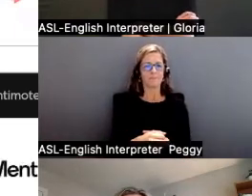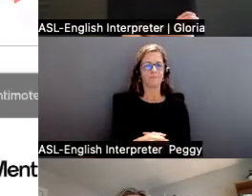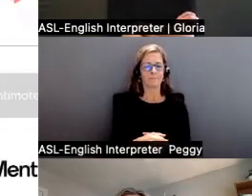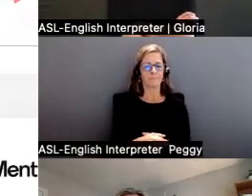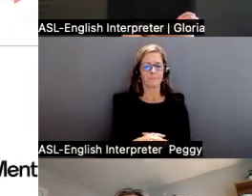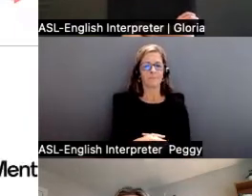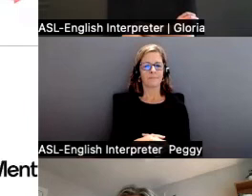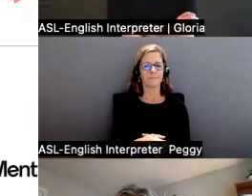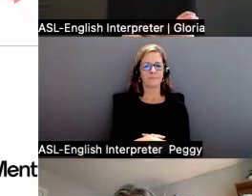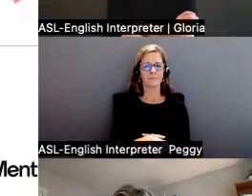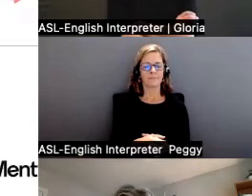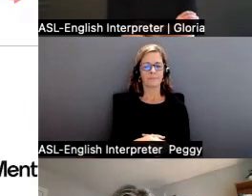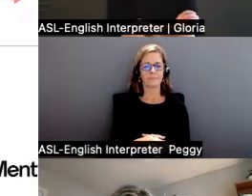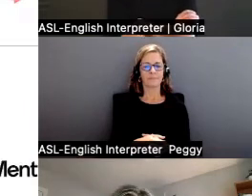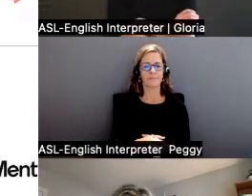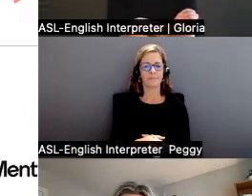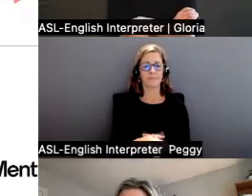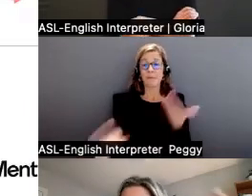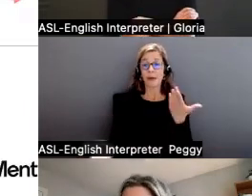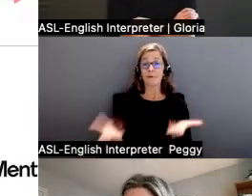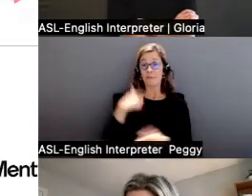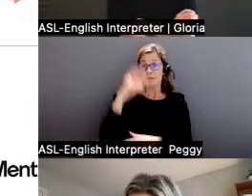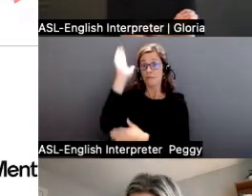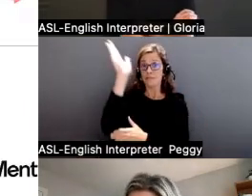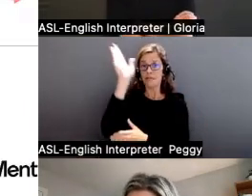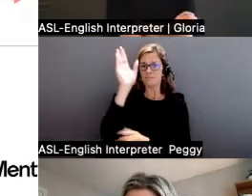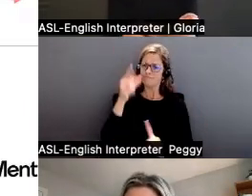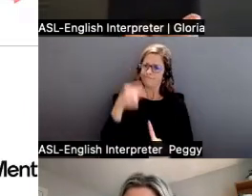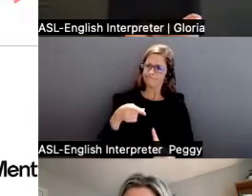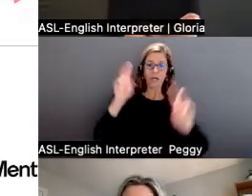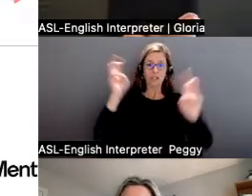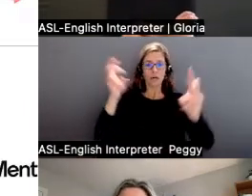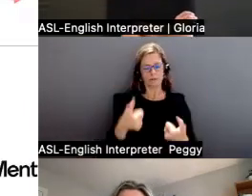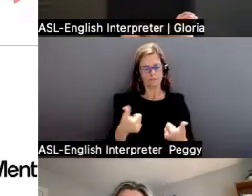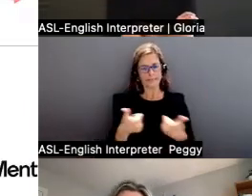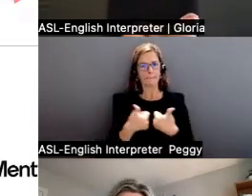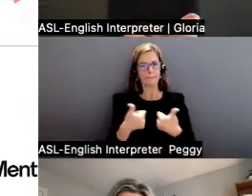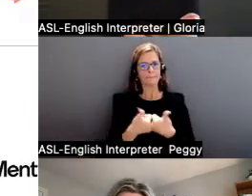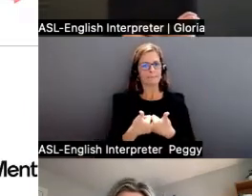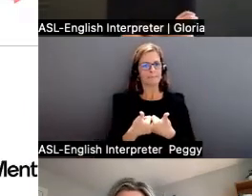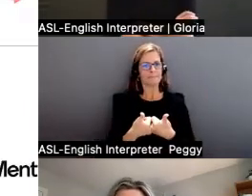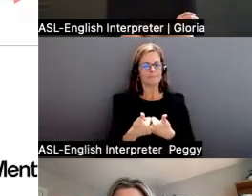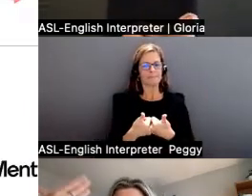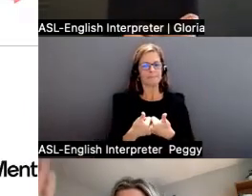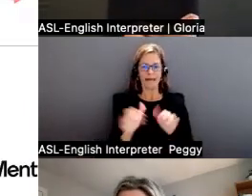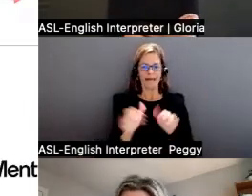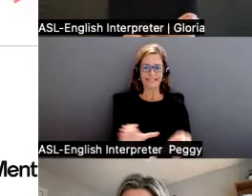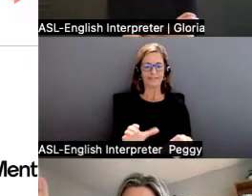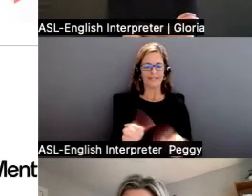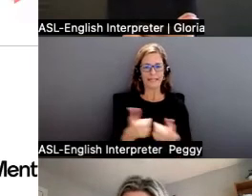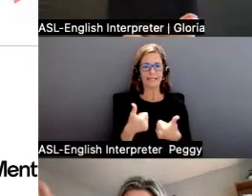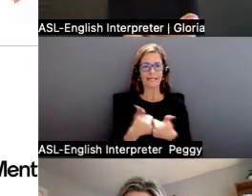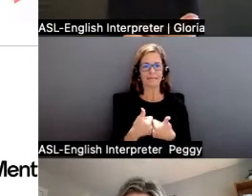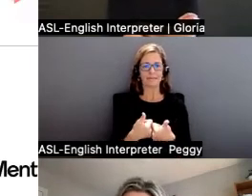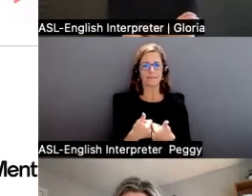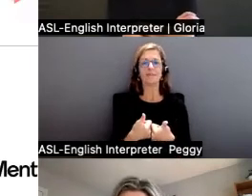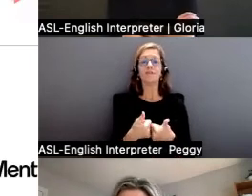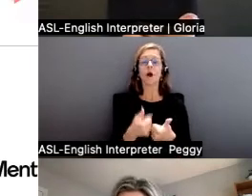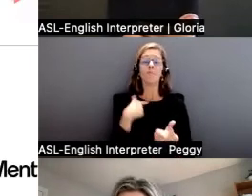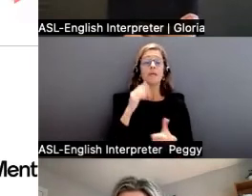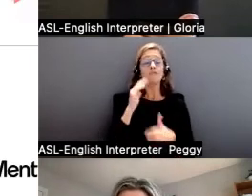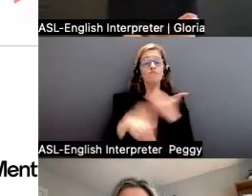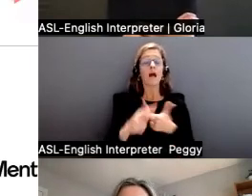Mentimeter is I could be presenting to you talking about a specific topic. And in my presentation, one of the slides could be